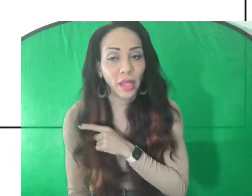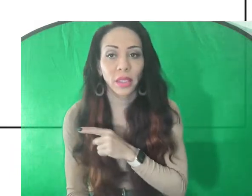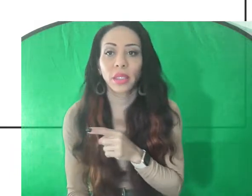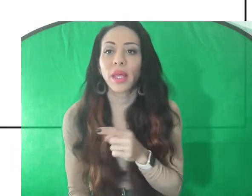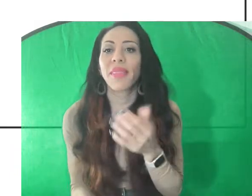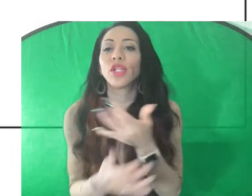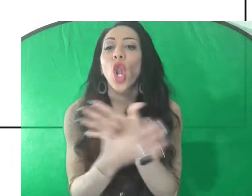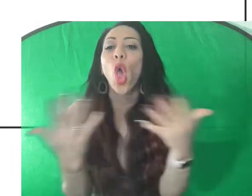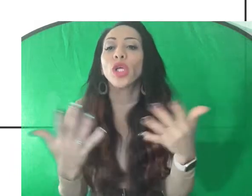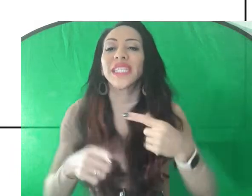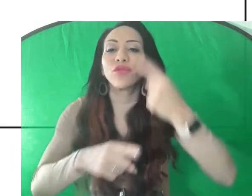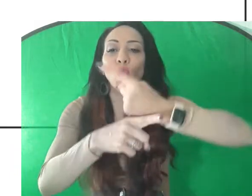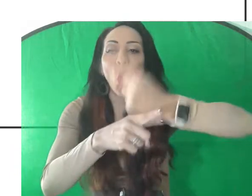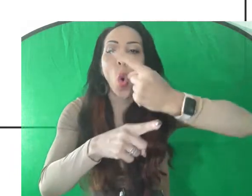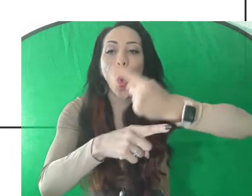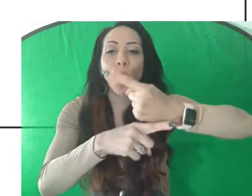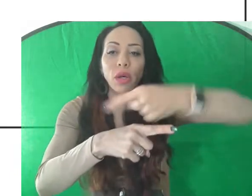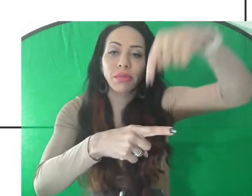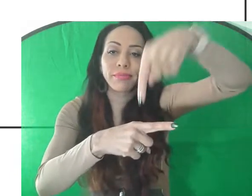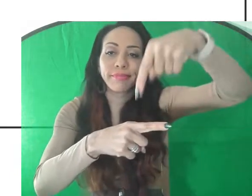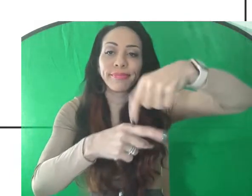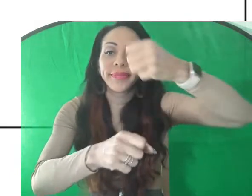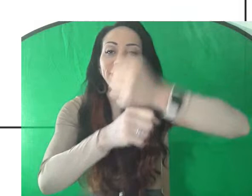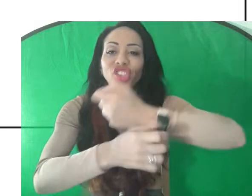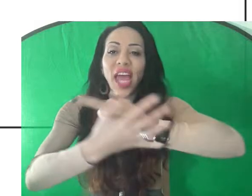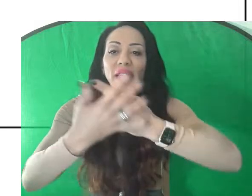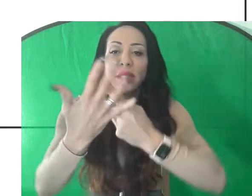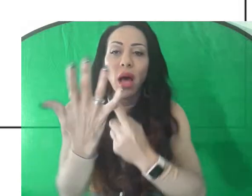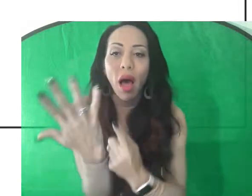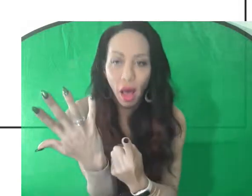around the gender gap that exists in STEM, but also in